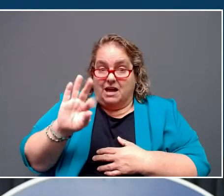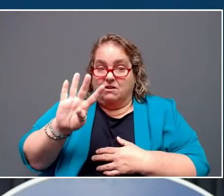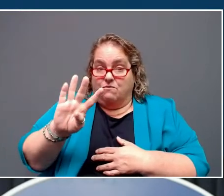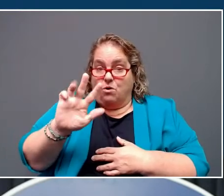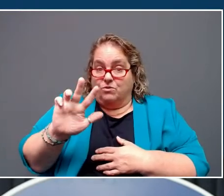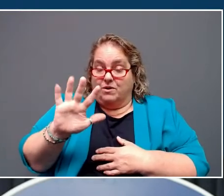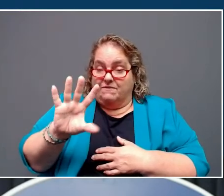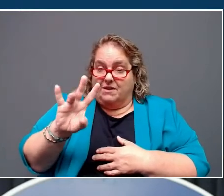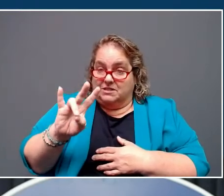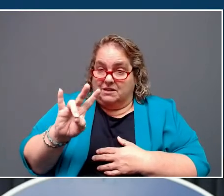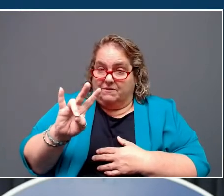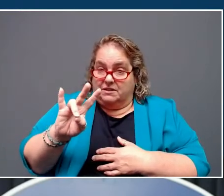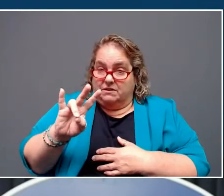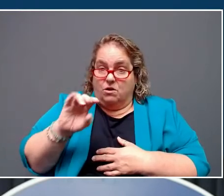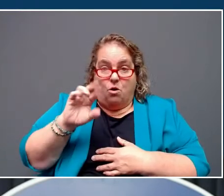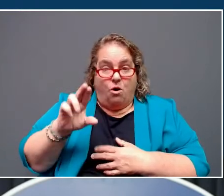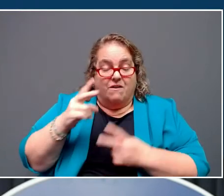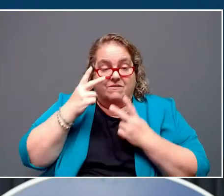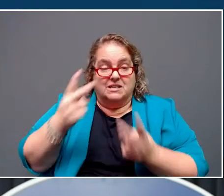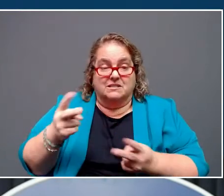833-859-4357. Or visit